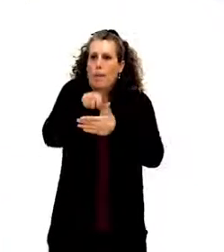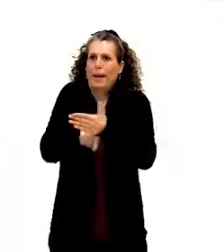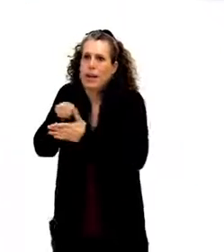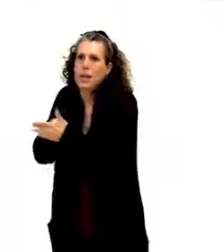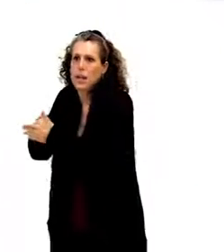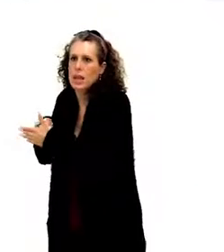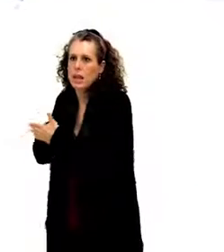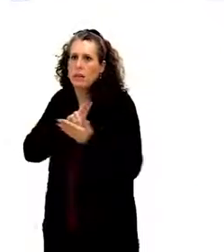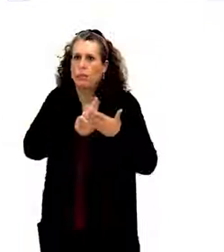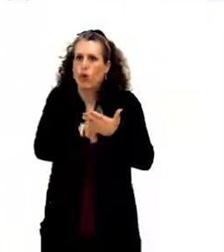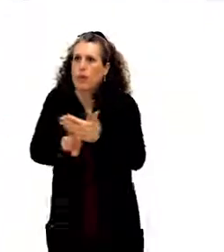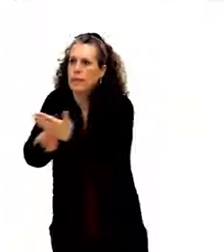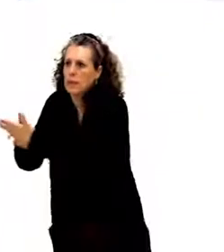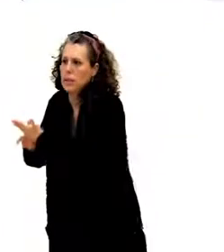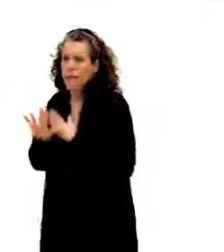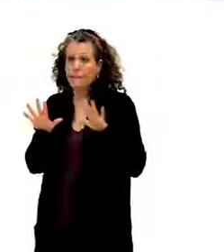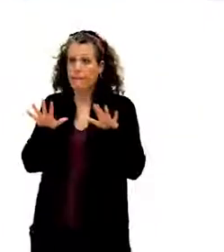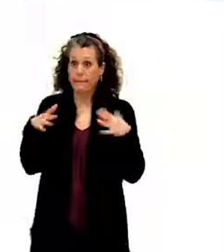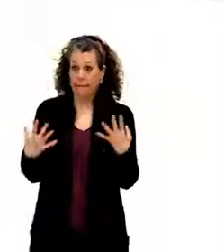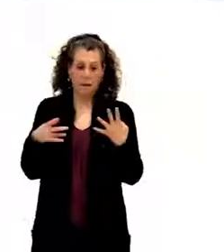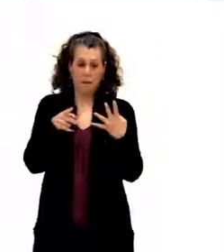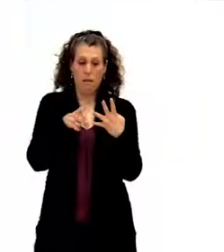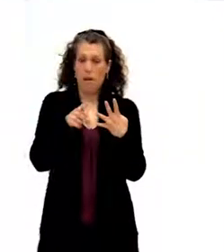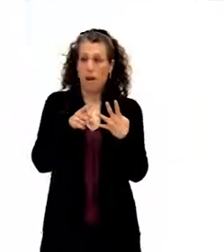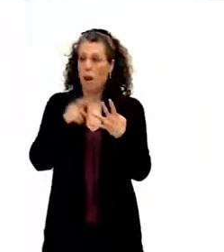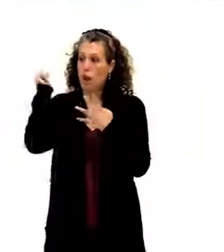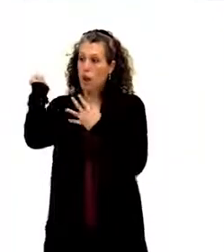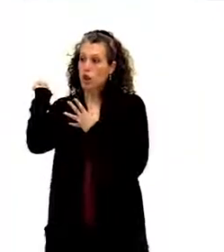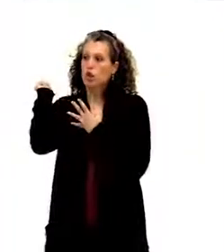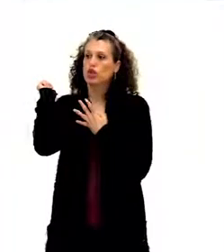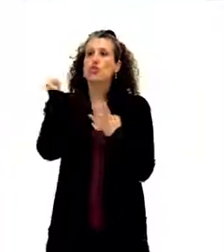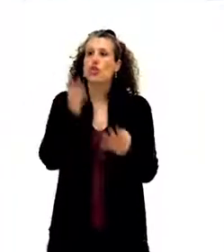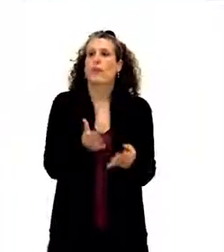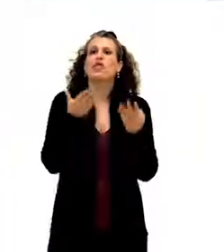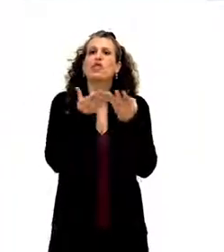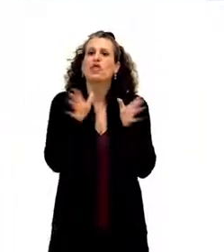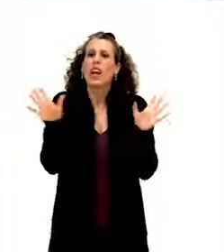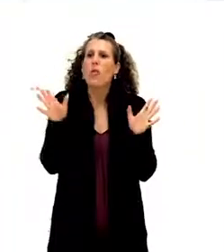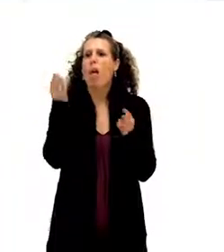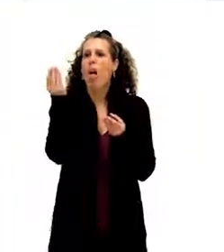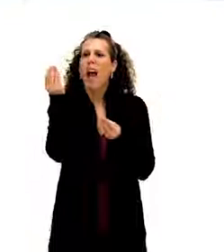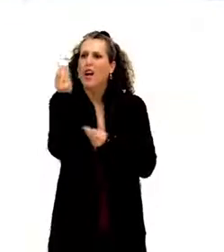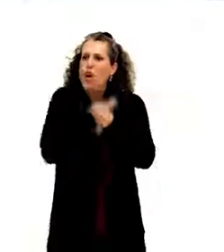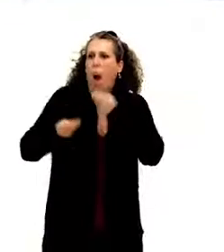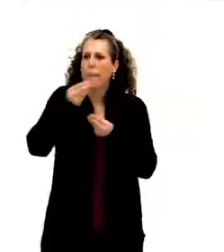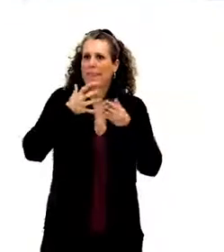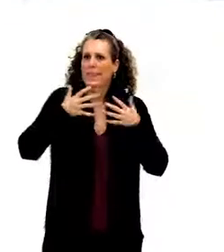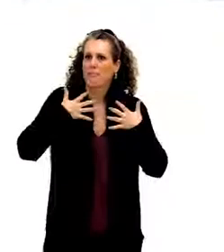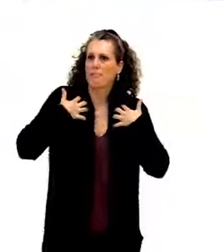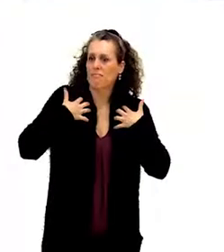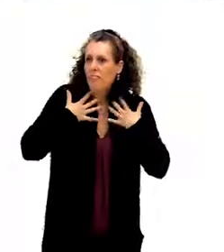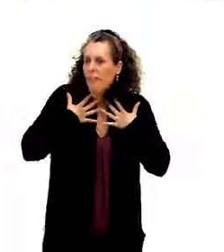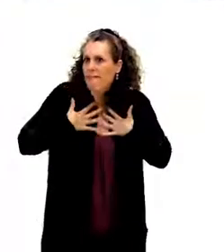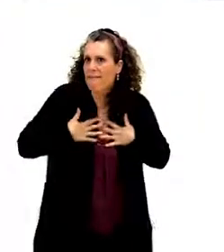are focusing on a distinction between services of general economic interest